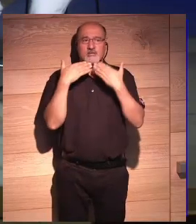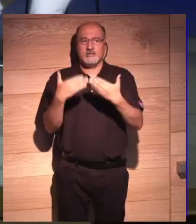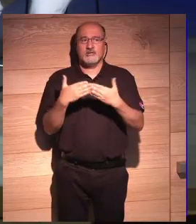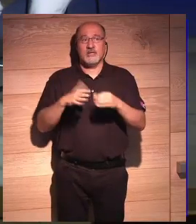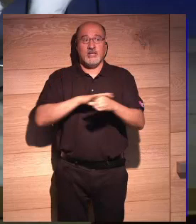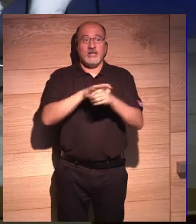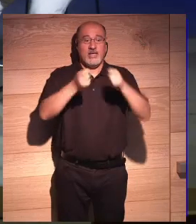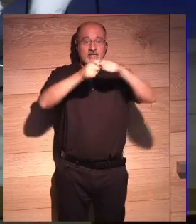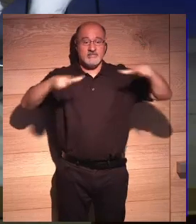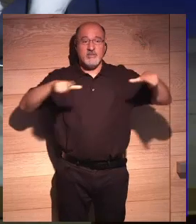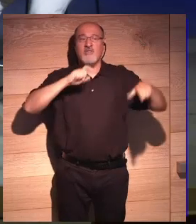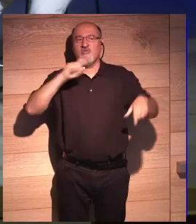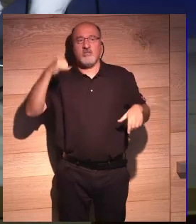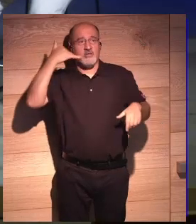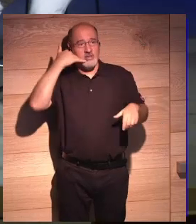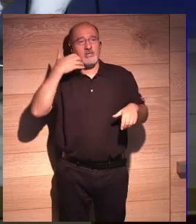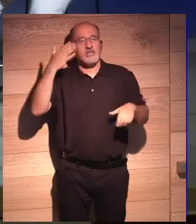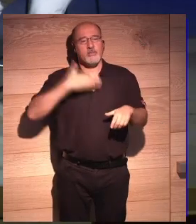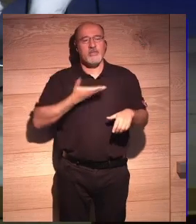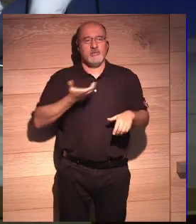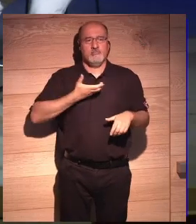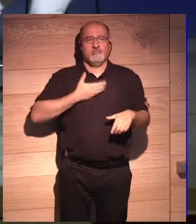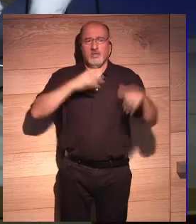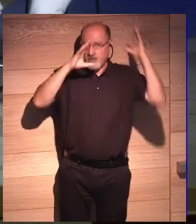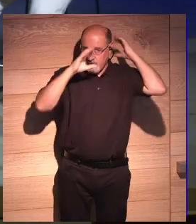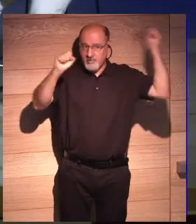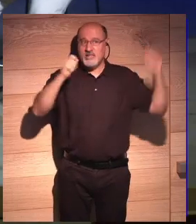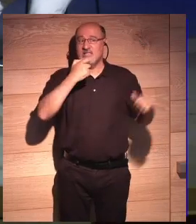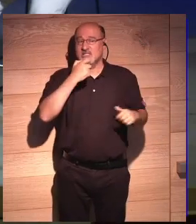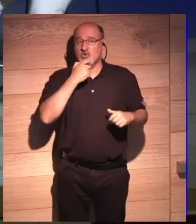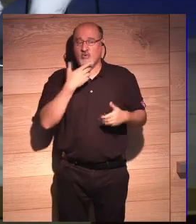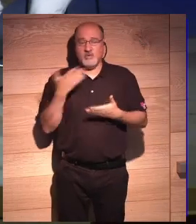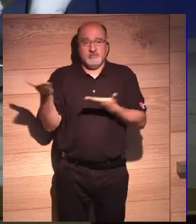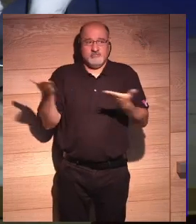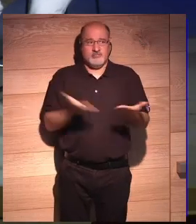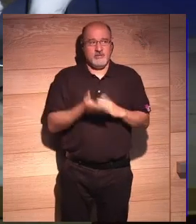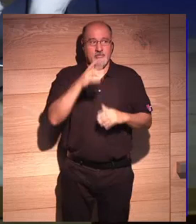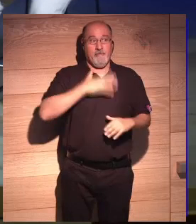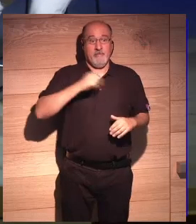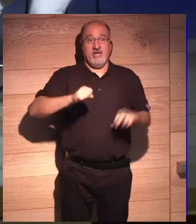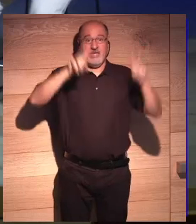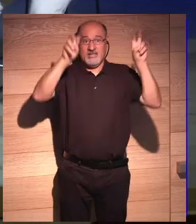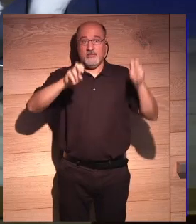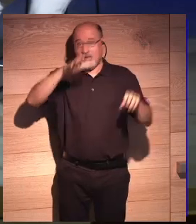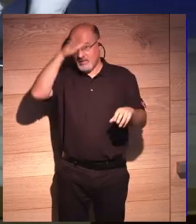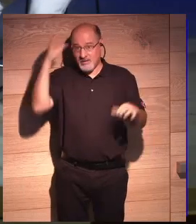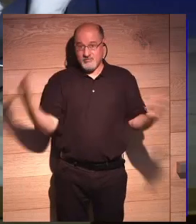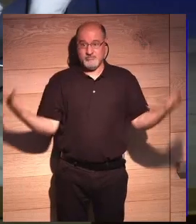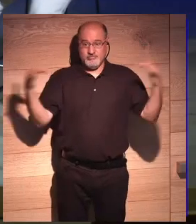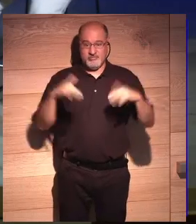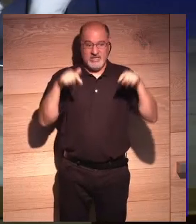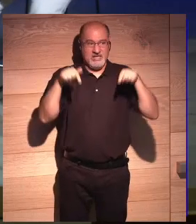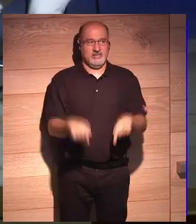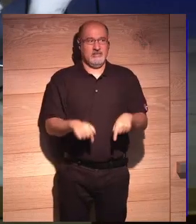and thanks to Espacio Telefónica and British Council, the opportunity of inviting us, and all the